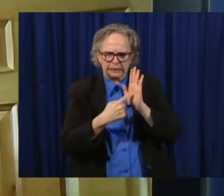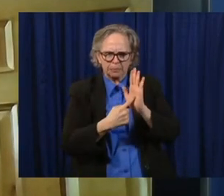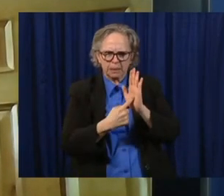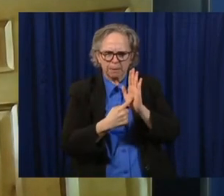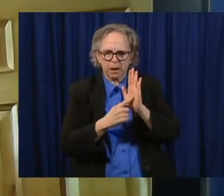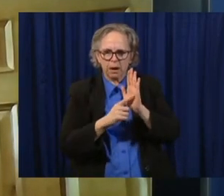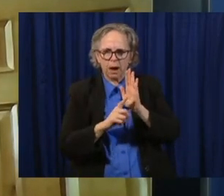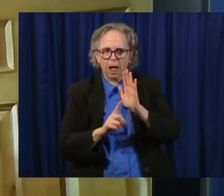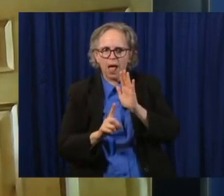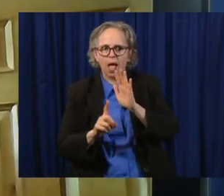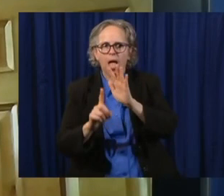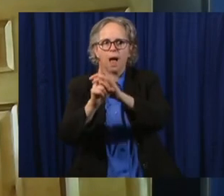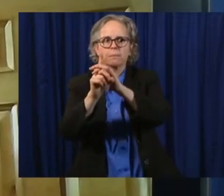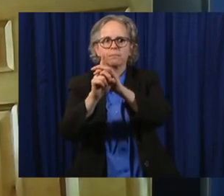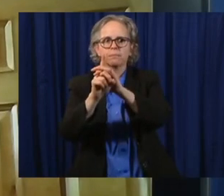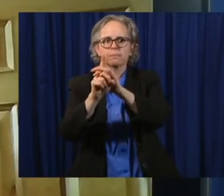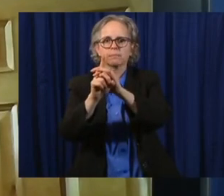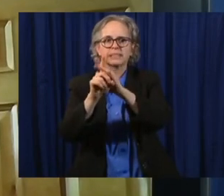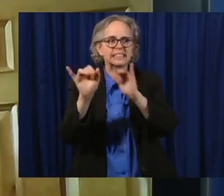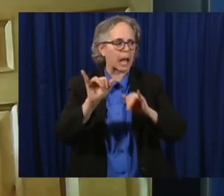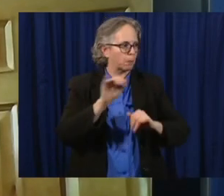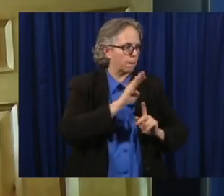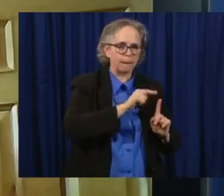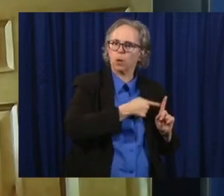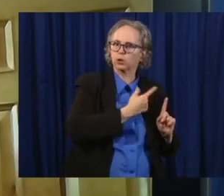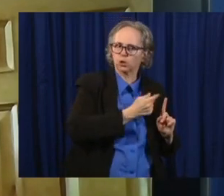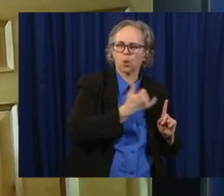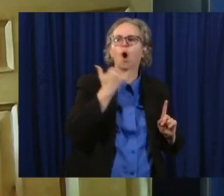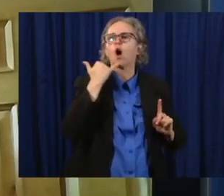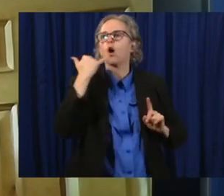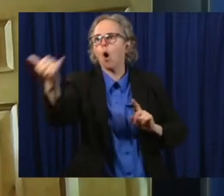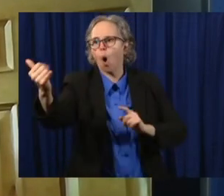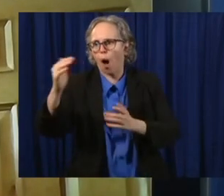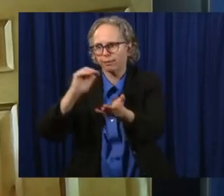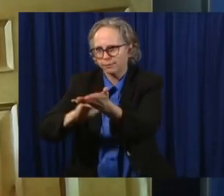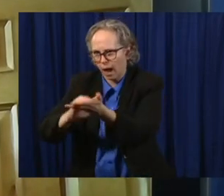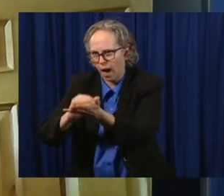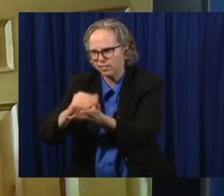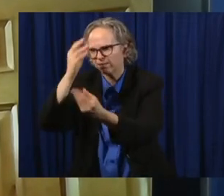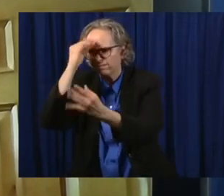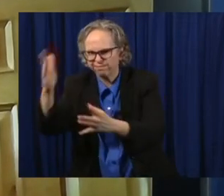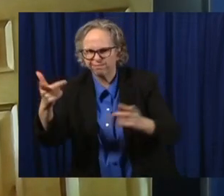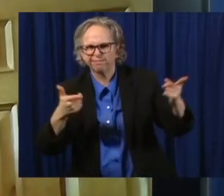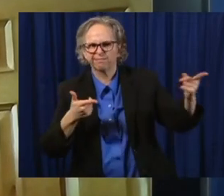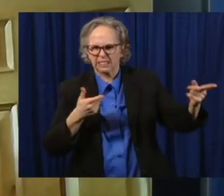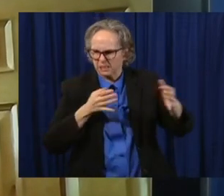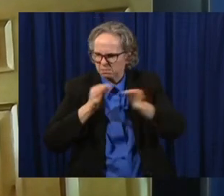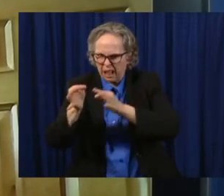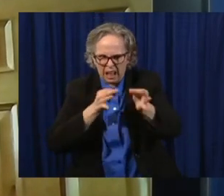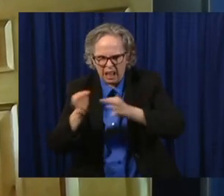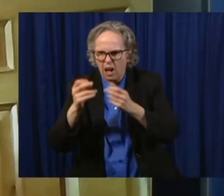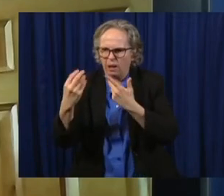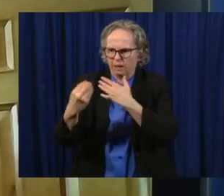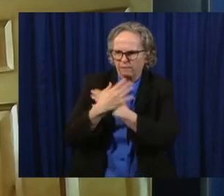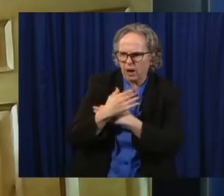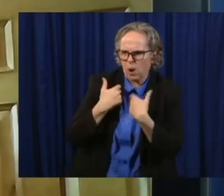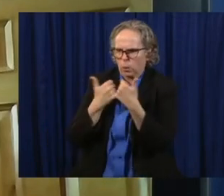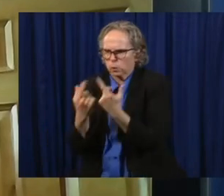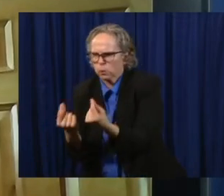their healthcare provider, tell them that they're experiencing symptoms, and then follow the advice of their healthcare provider